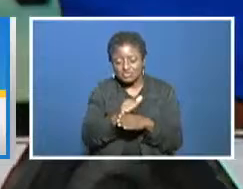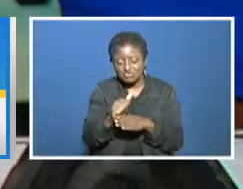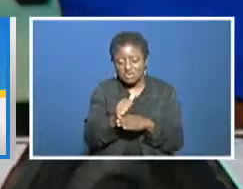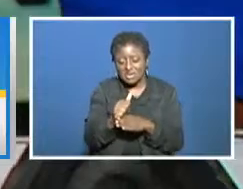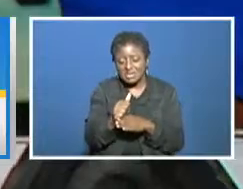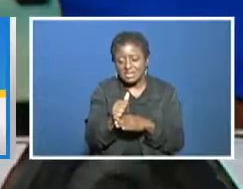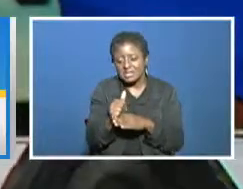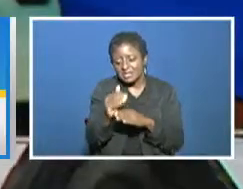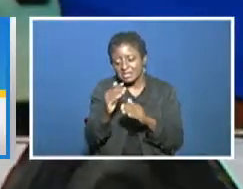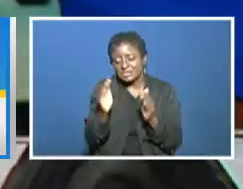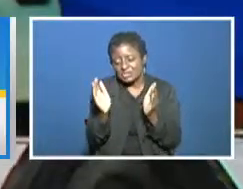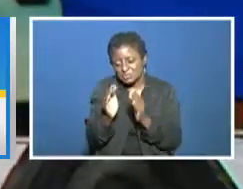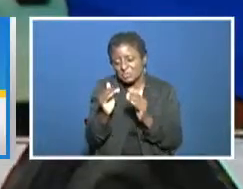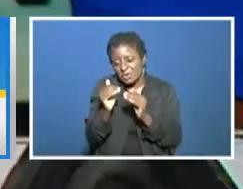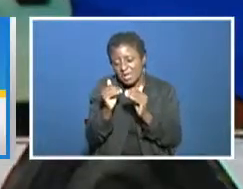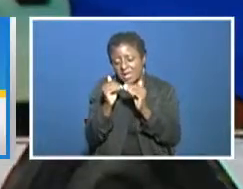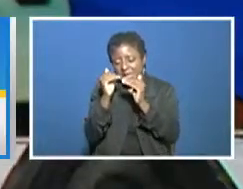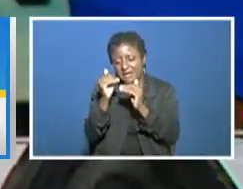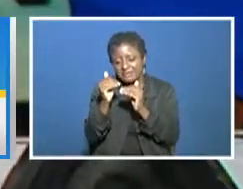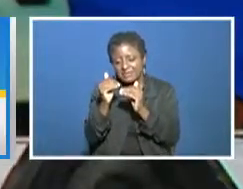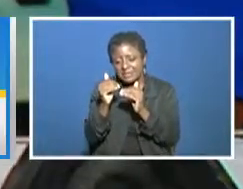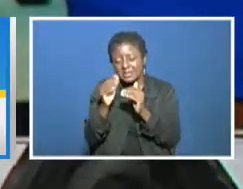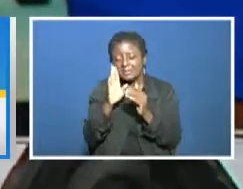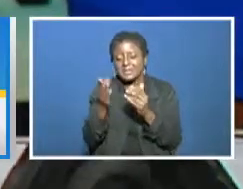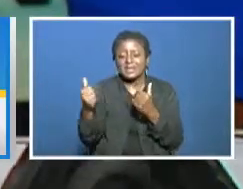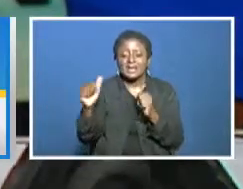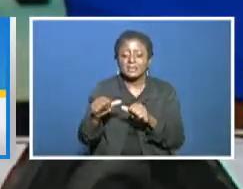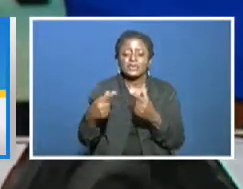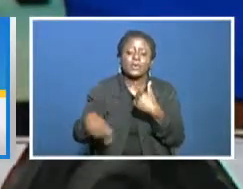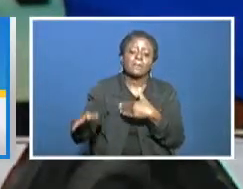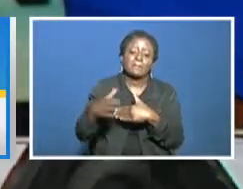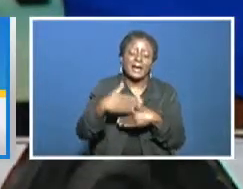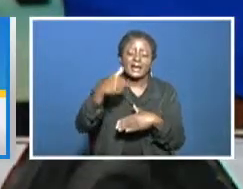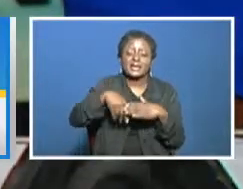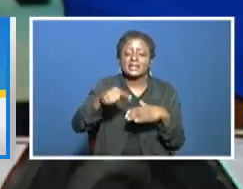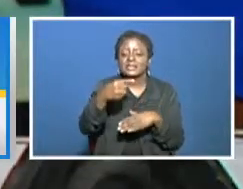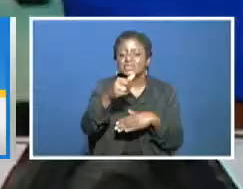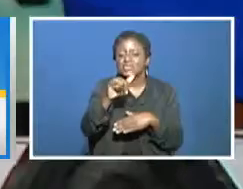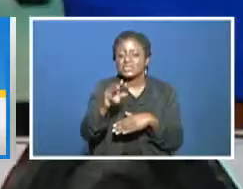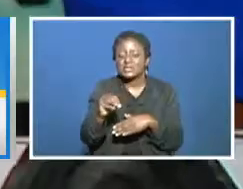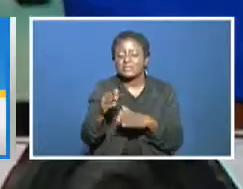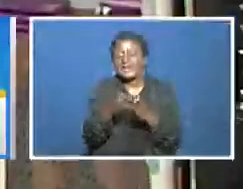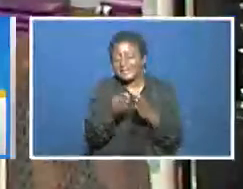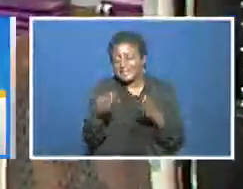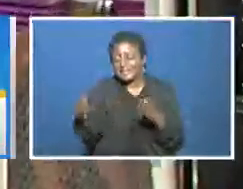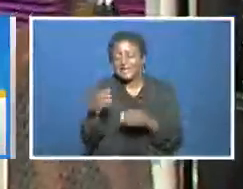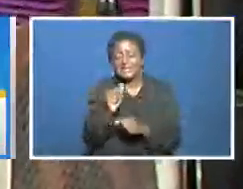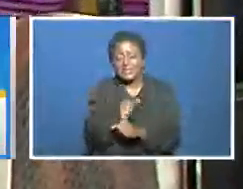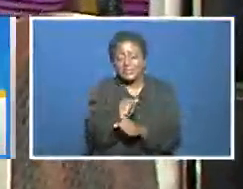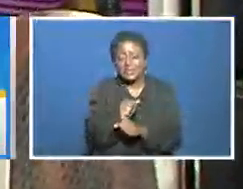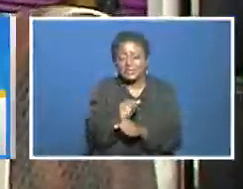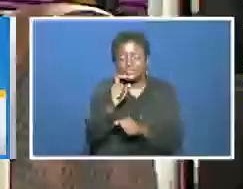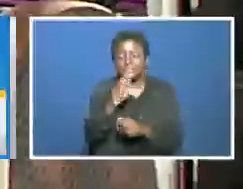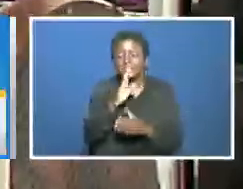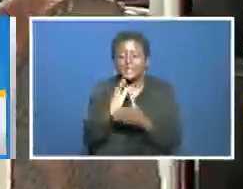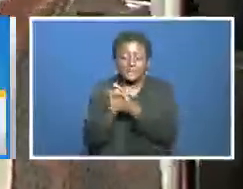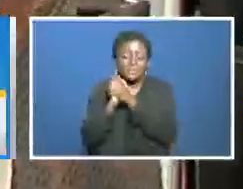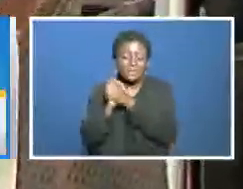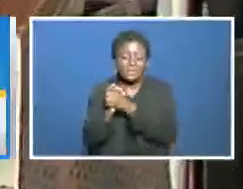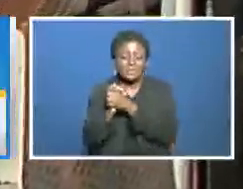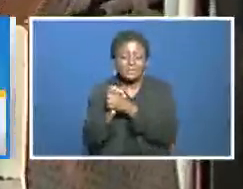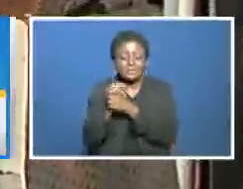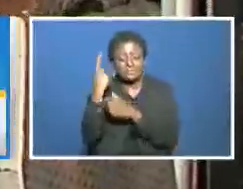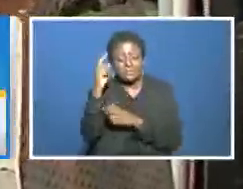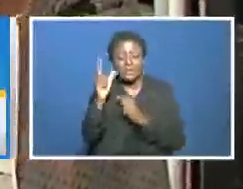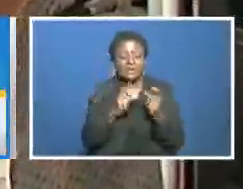the big gyms and being able to expand their workout is something that, of course, was to be applauded and very much welcomed. And for the competitors Terry and Kemp